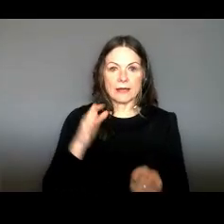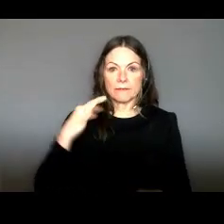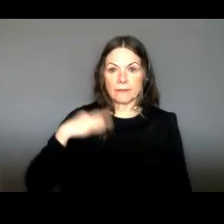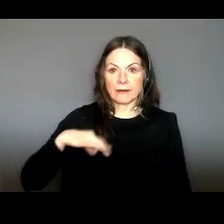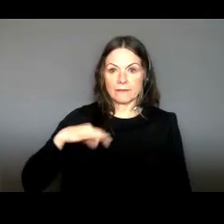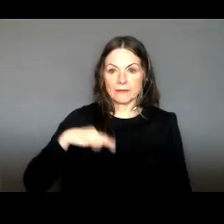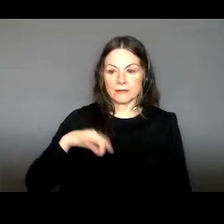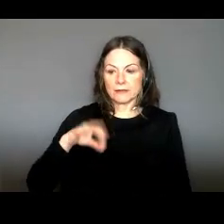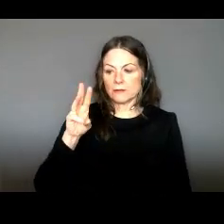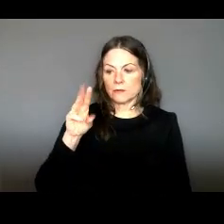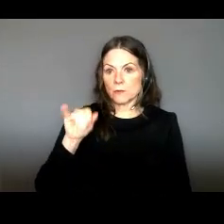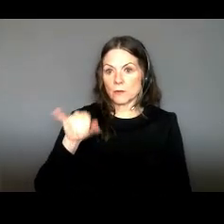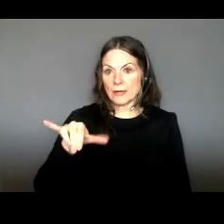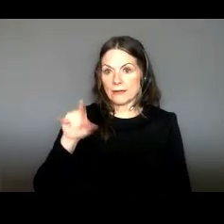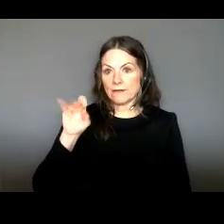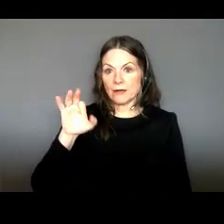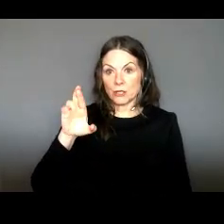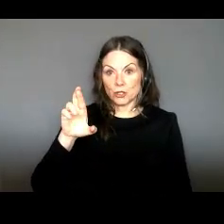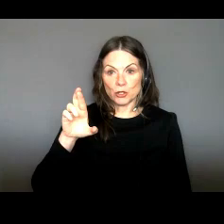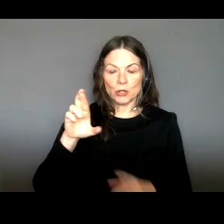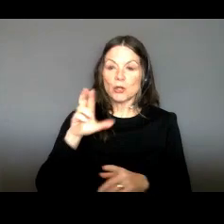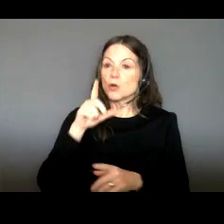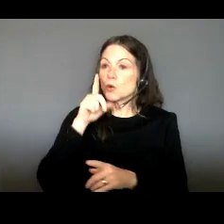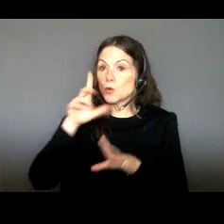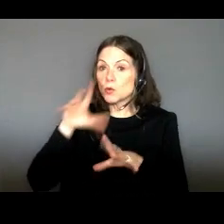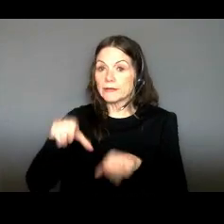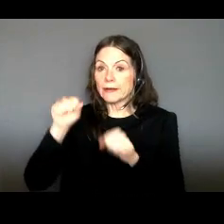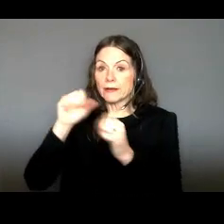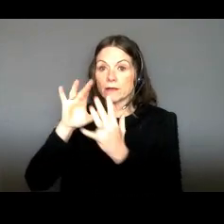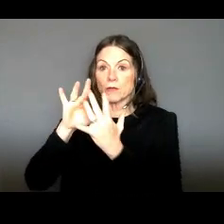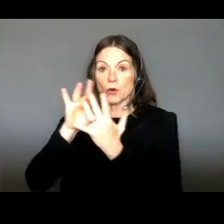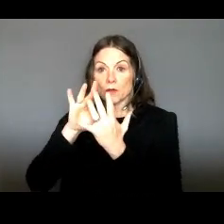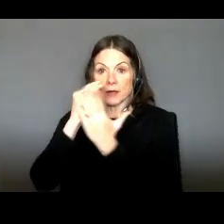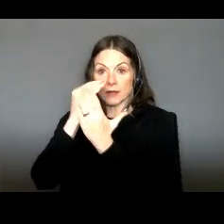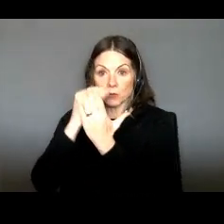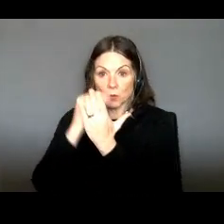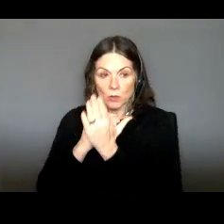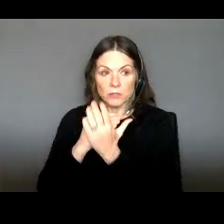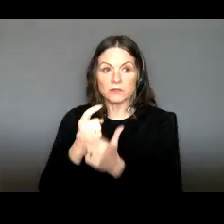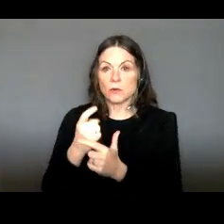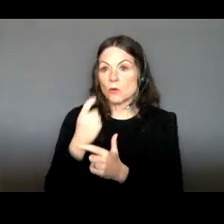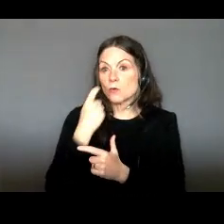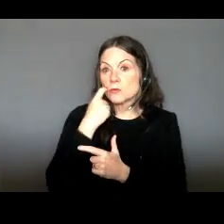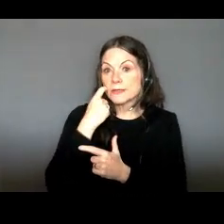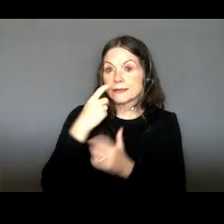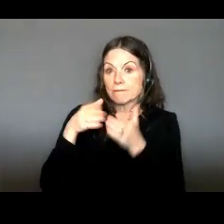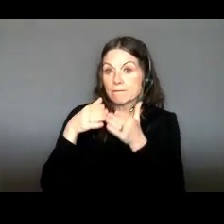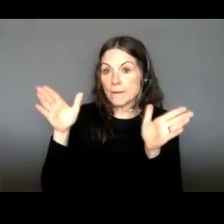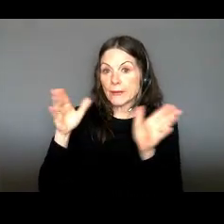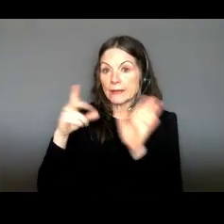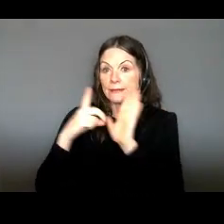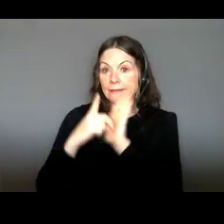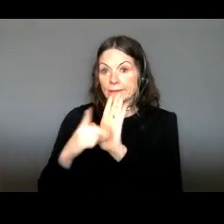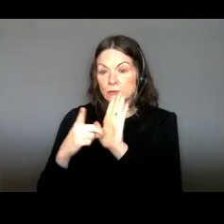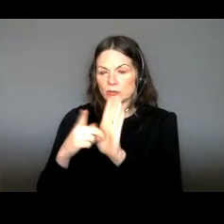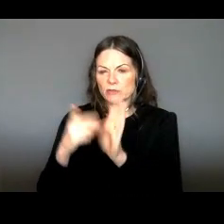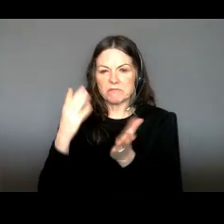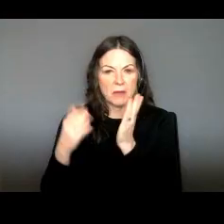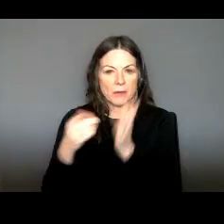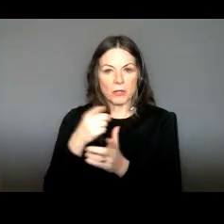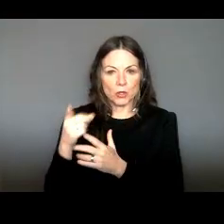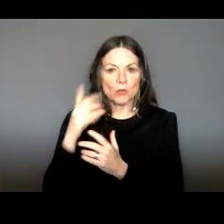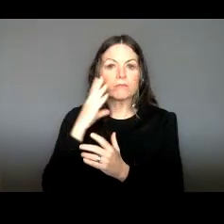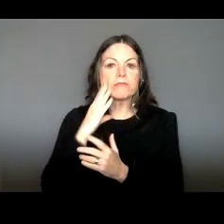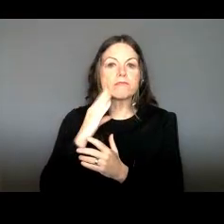you who have taken the online course or participated in a recent public demo, you may already be familiar with the